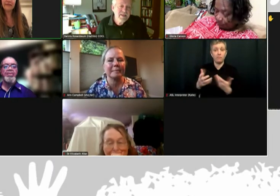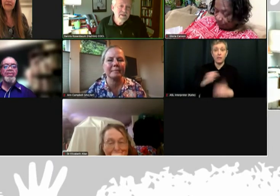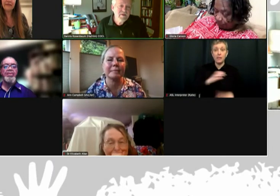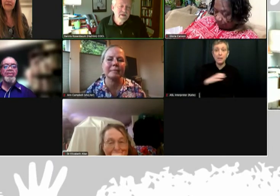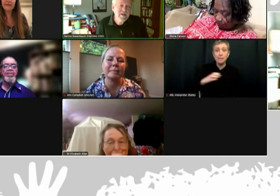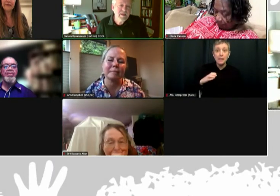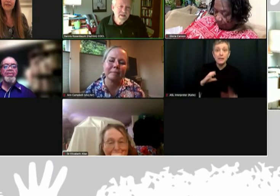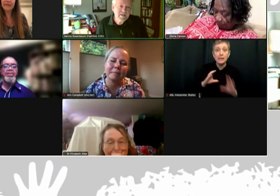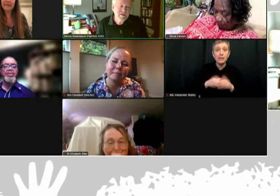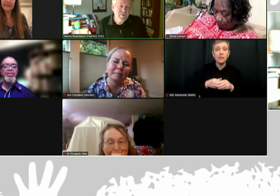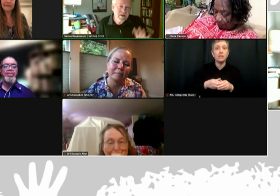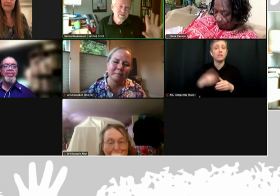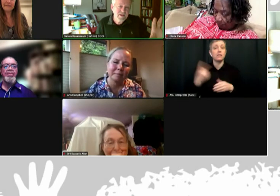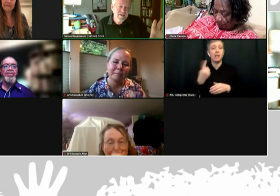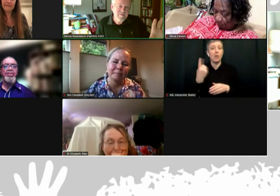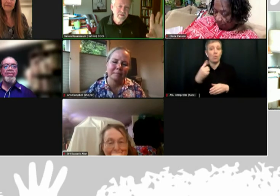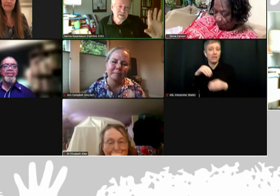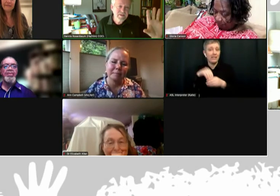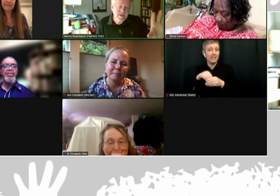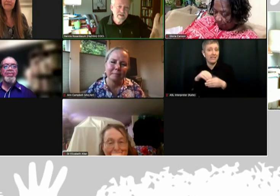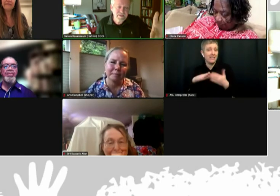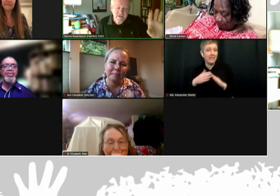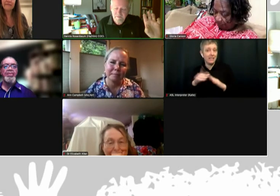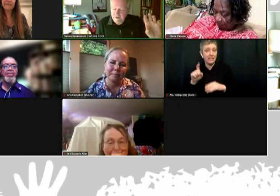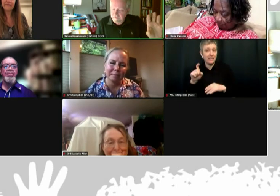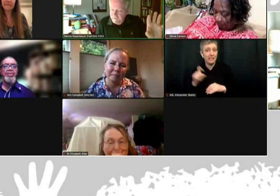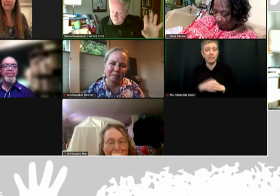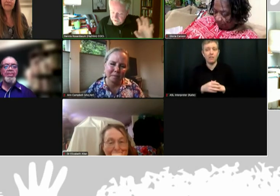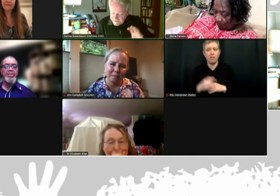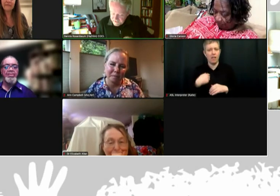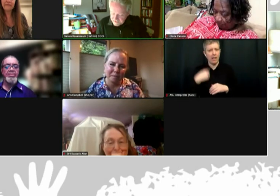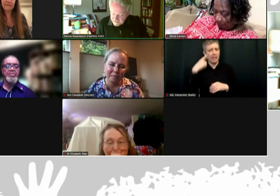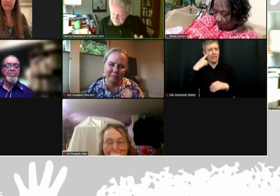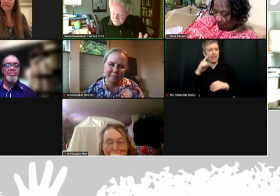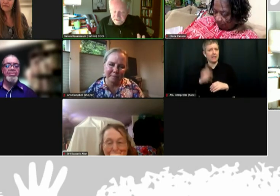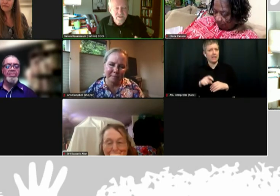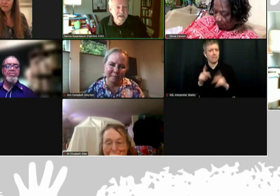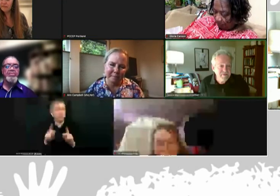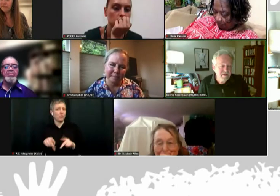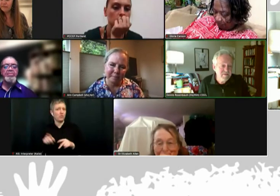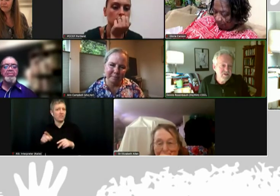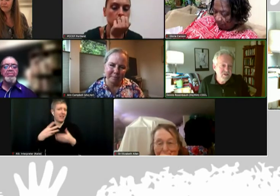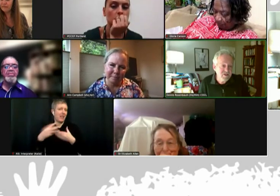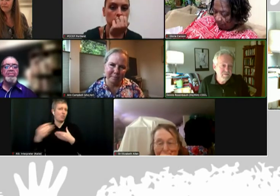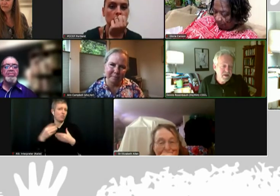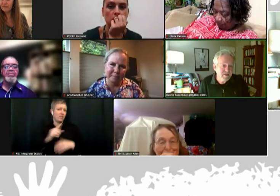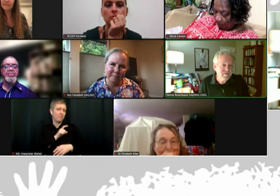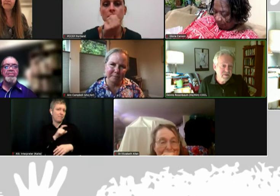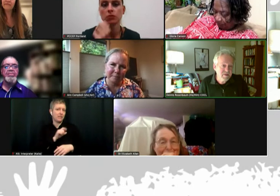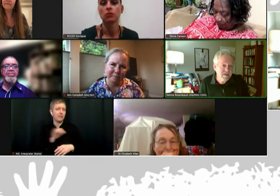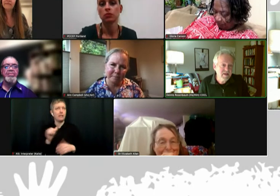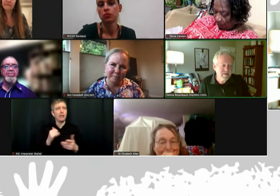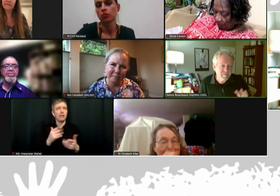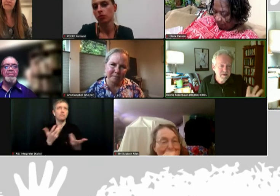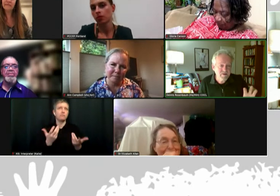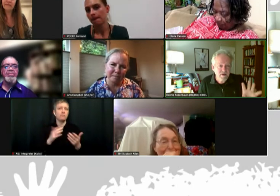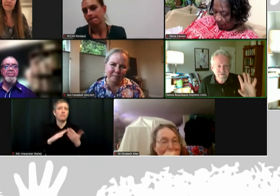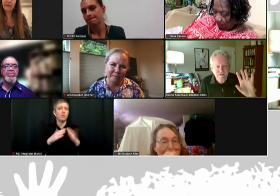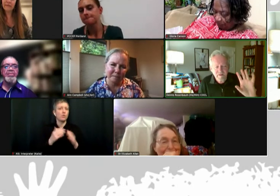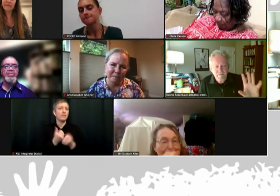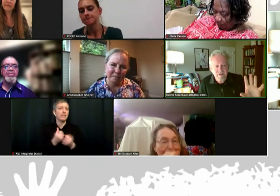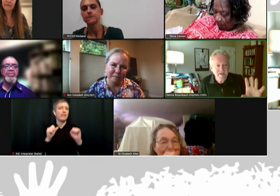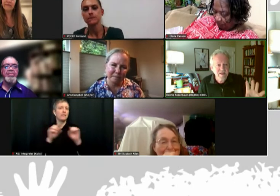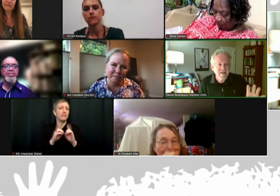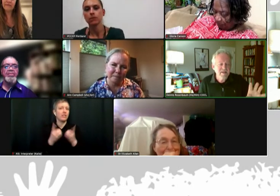I think you need someone outside the police. I said in my report, I think the community safety division is a possibility out of the mayor's